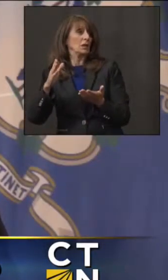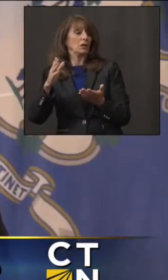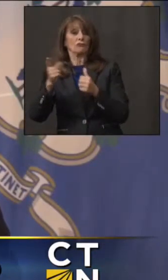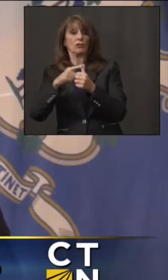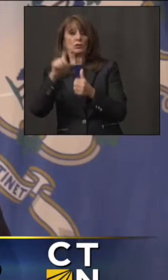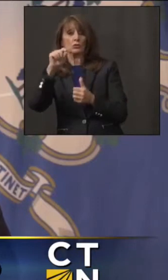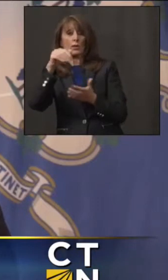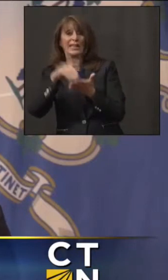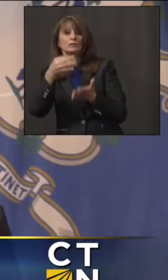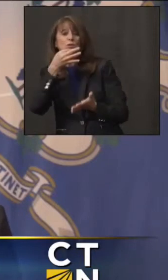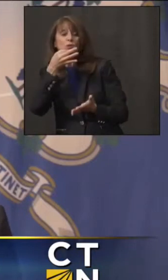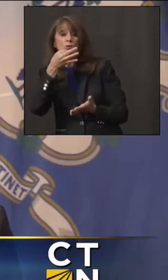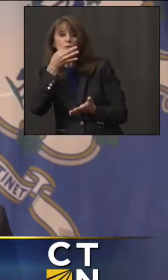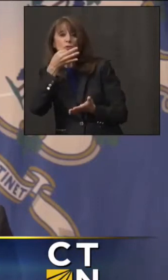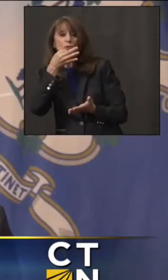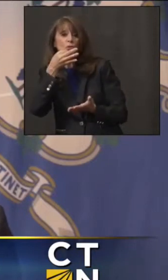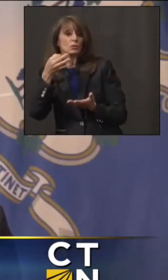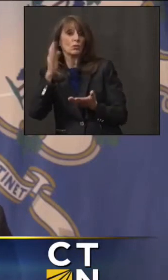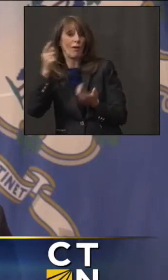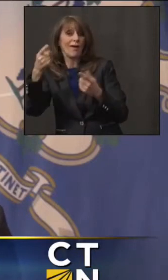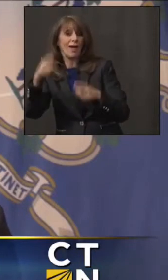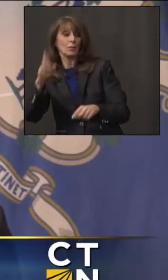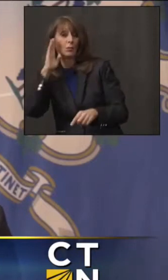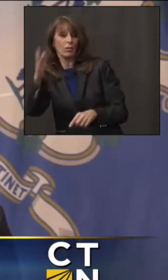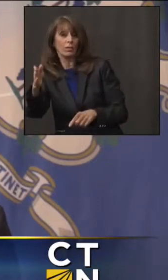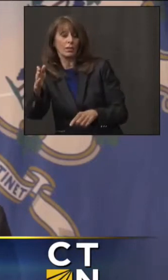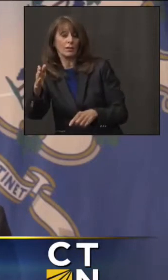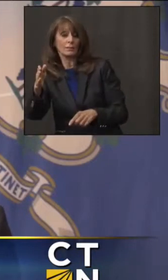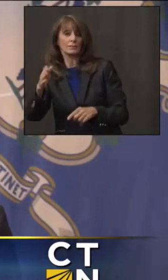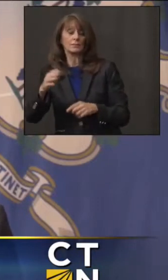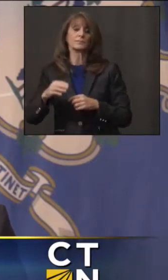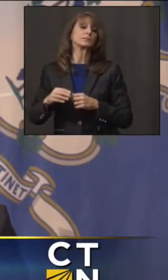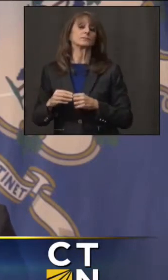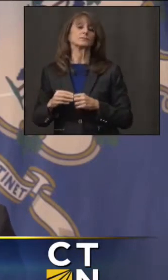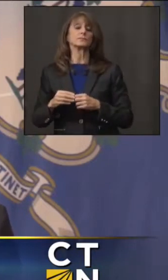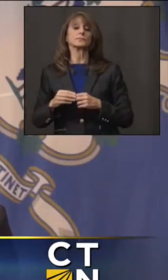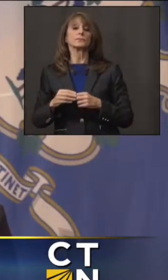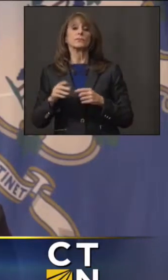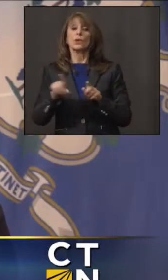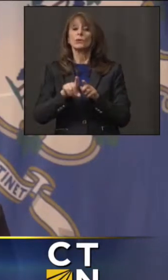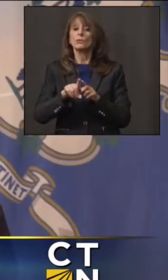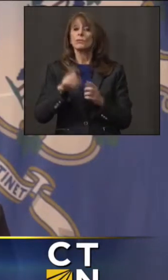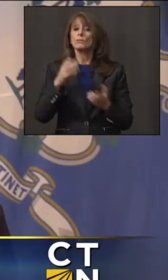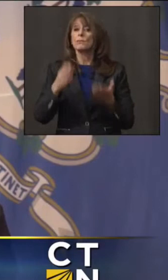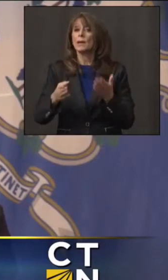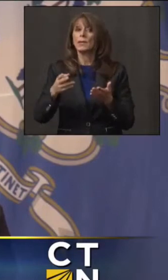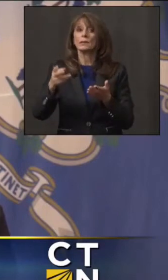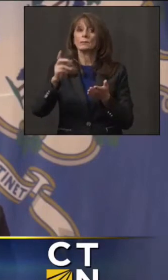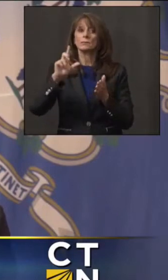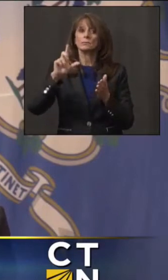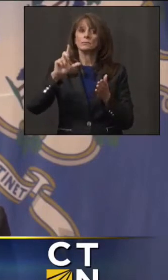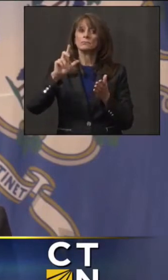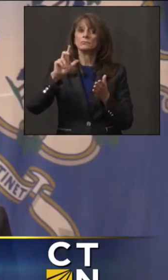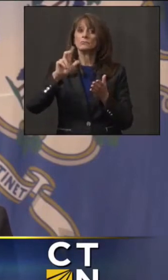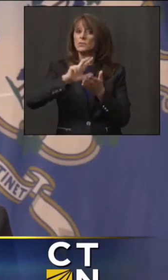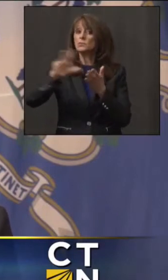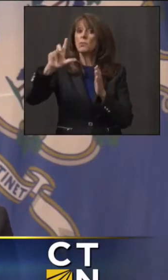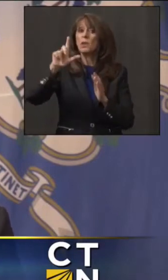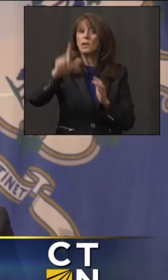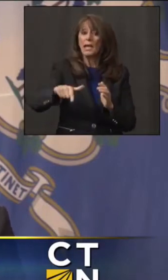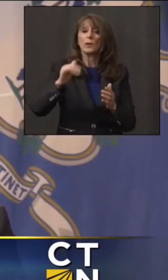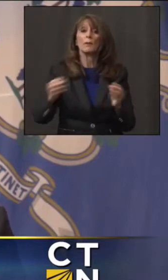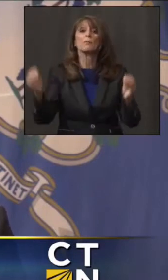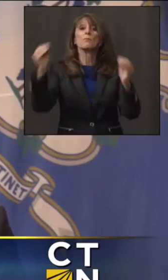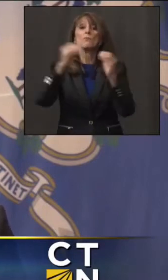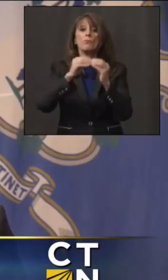20,000 doses of vaccine there. Probably a week later, we'll get another 20,000 doses